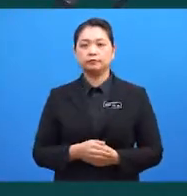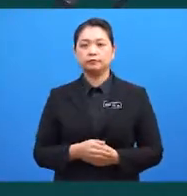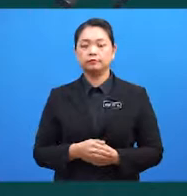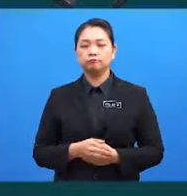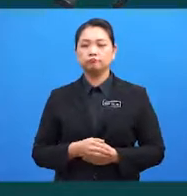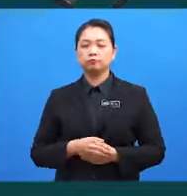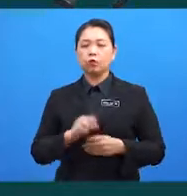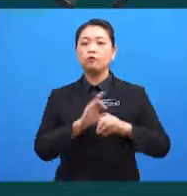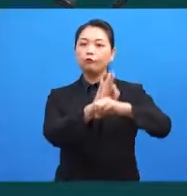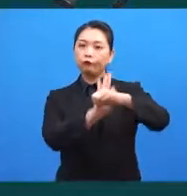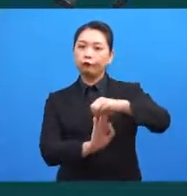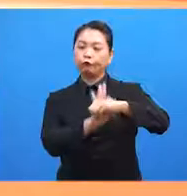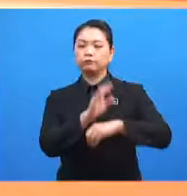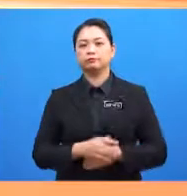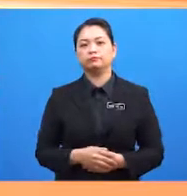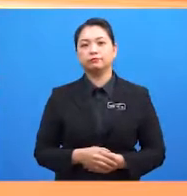on foot.